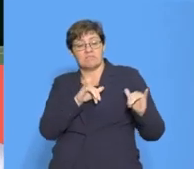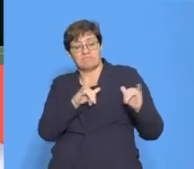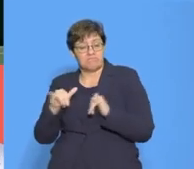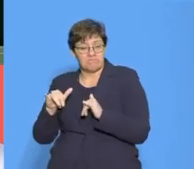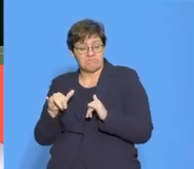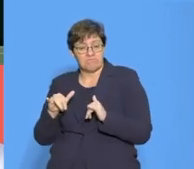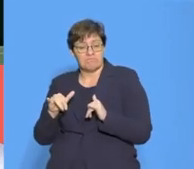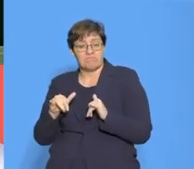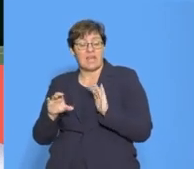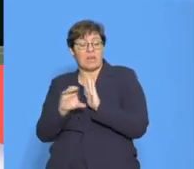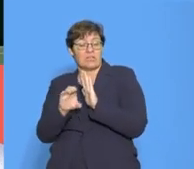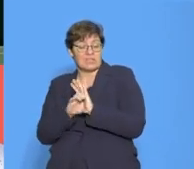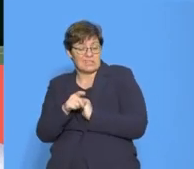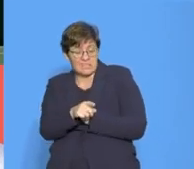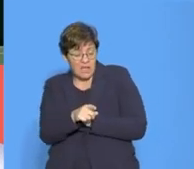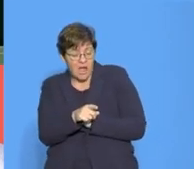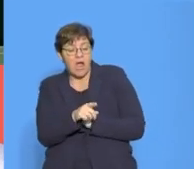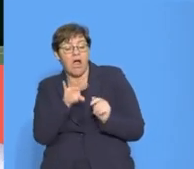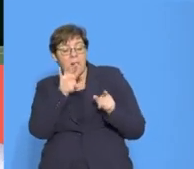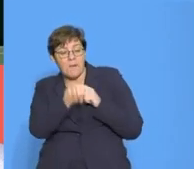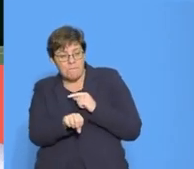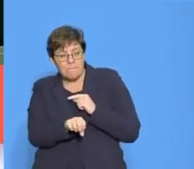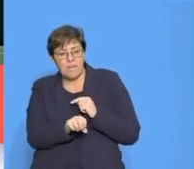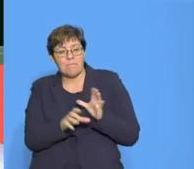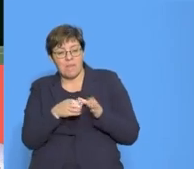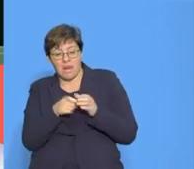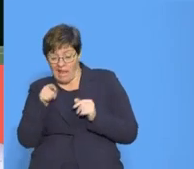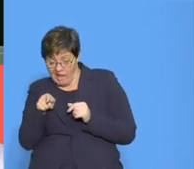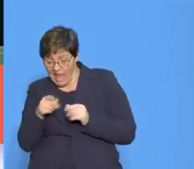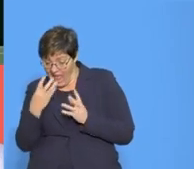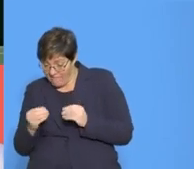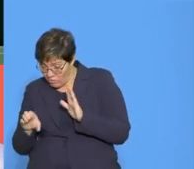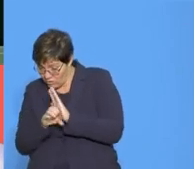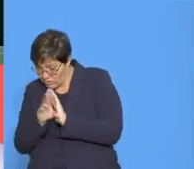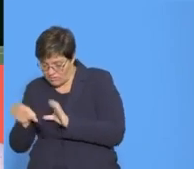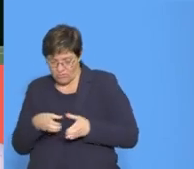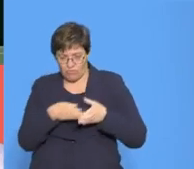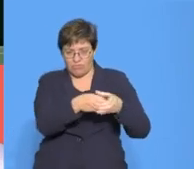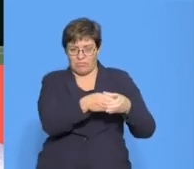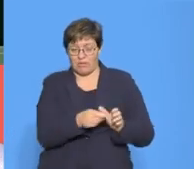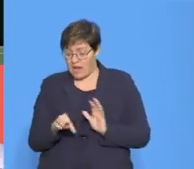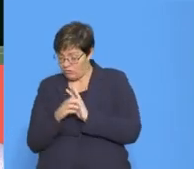that they have common characteristics, we can then classify them into a specific group.